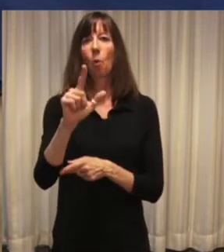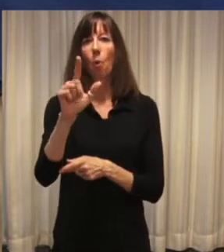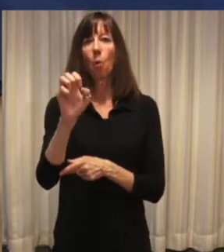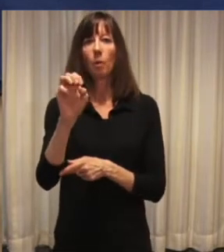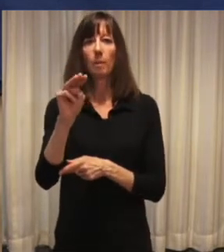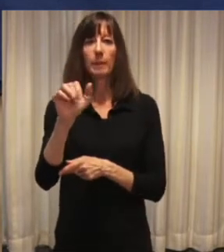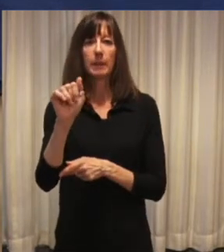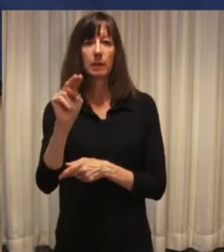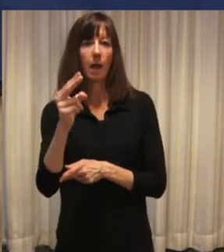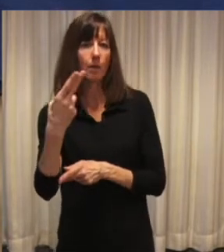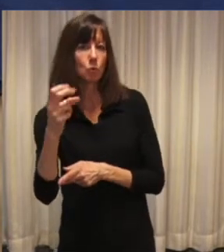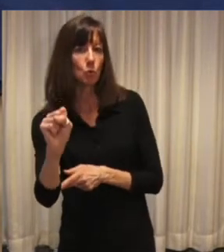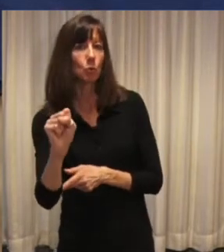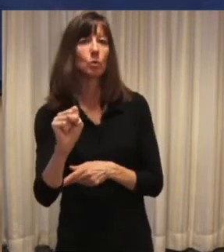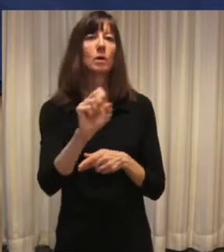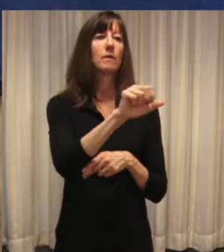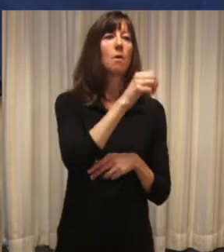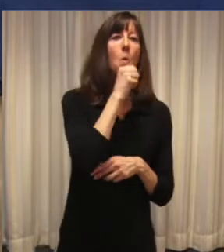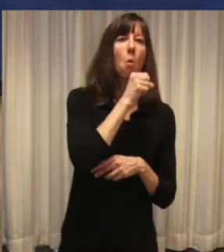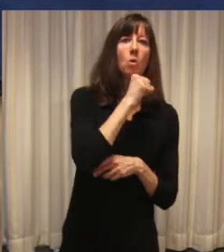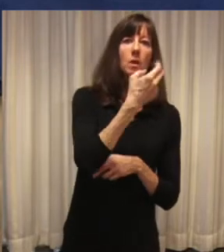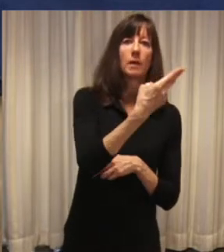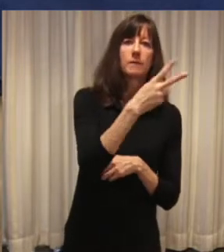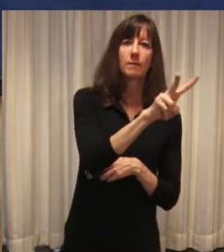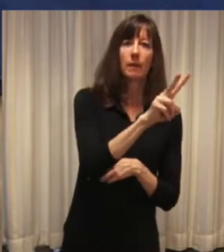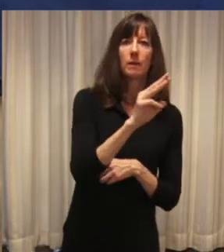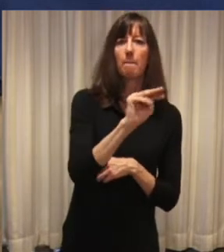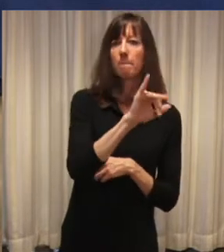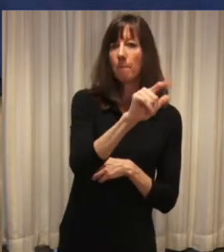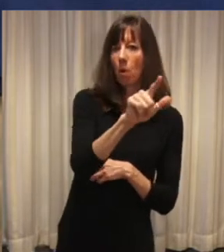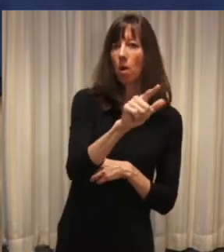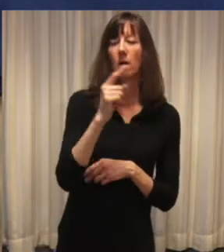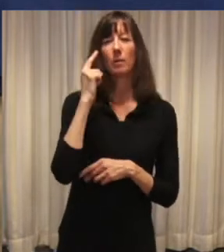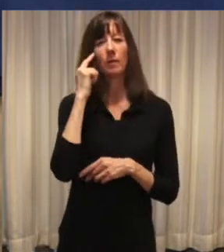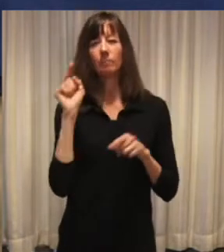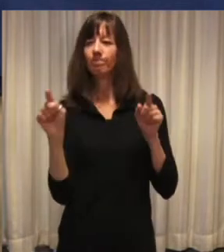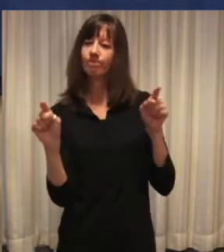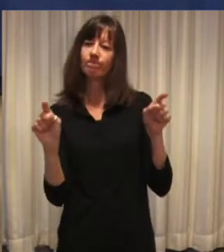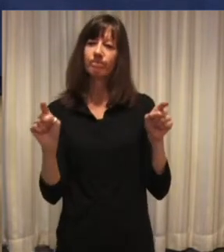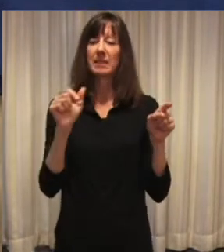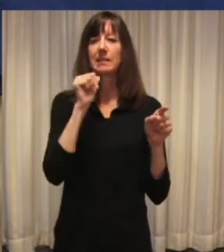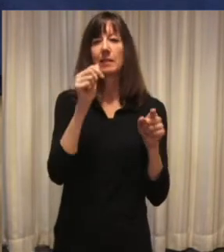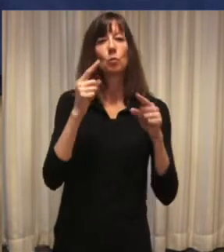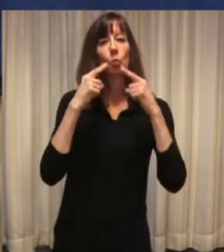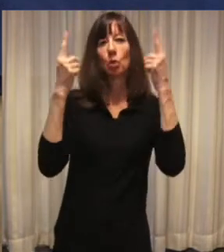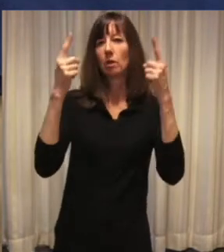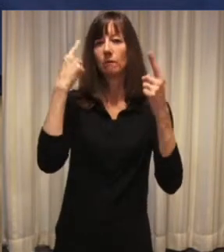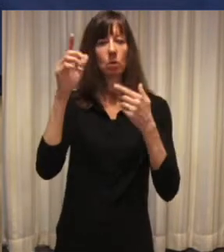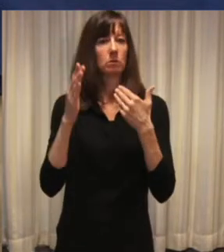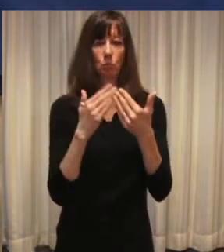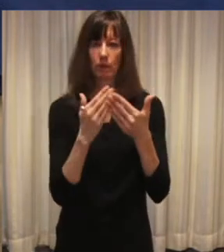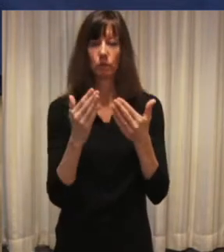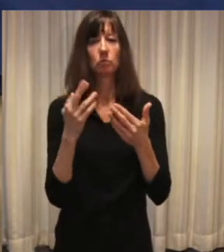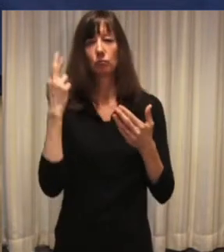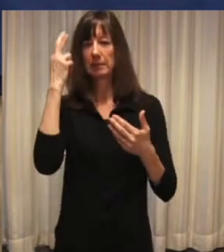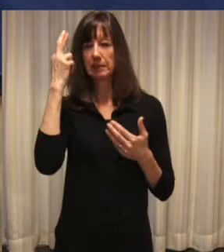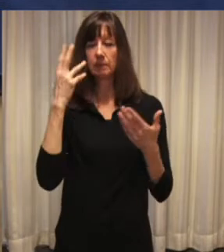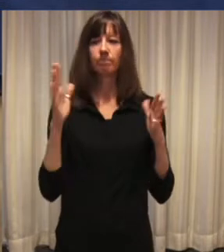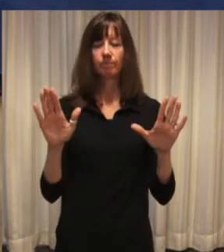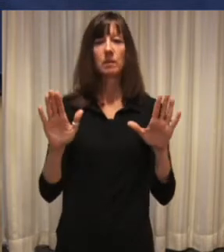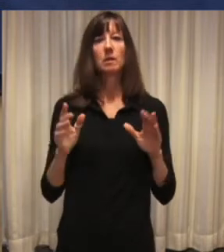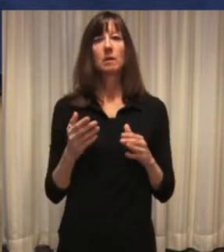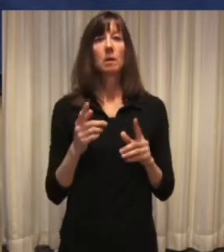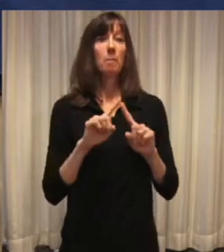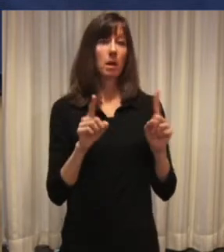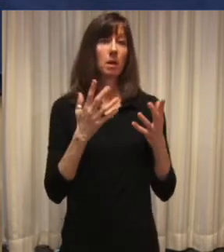other logistical reasons. So this really was the best site. And I want to thank you, Dr. Padalino, and the school board and your team,